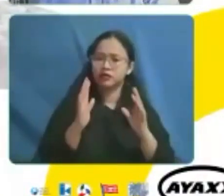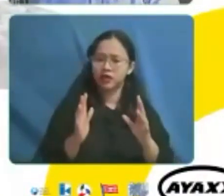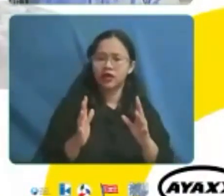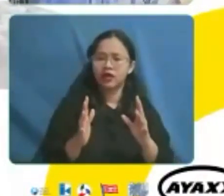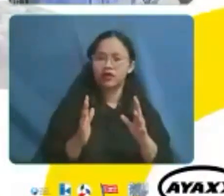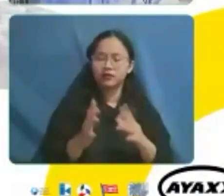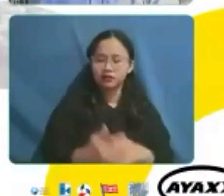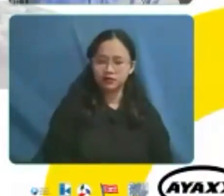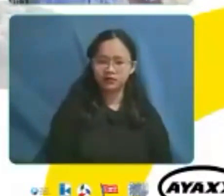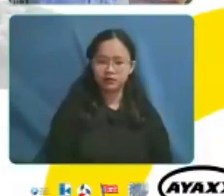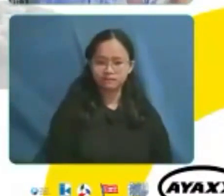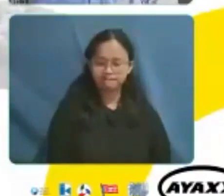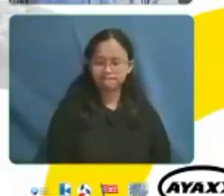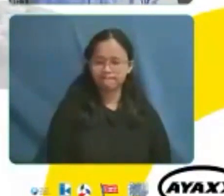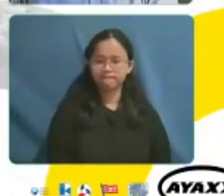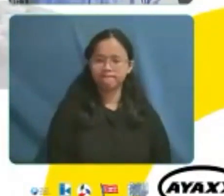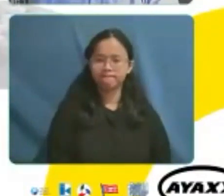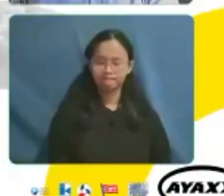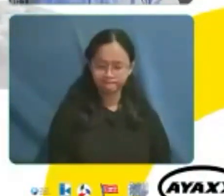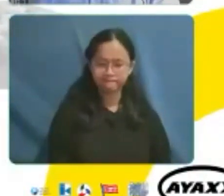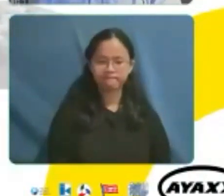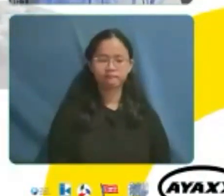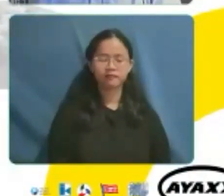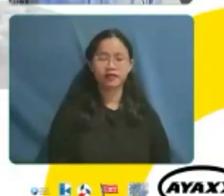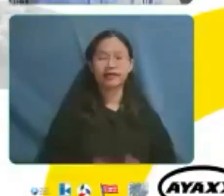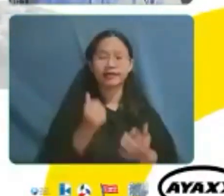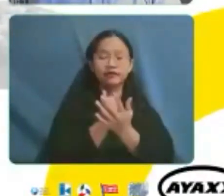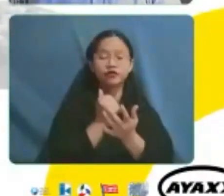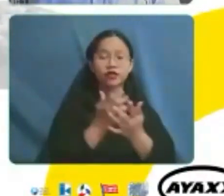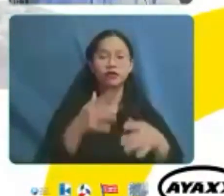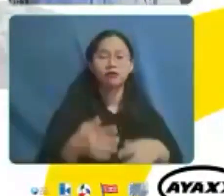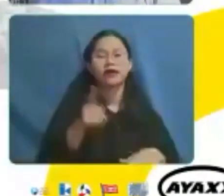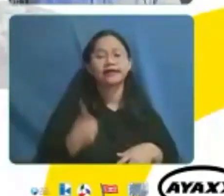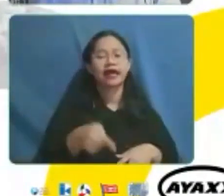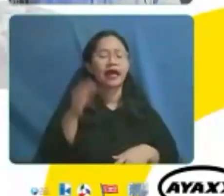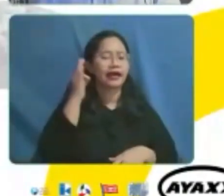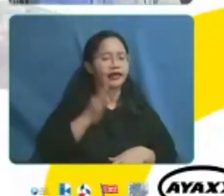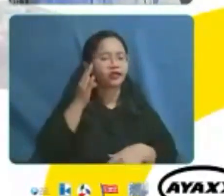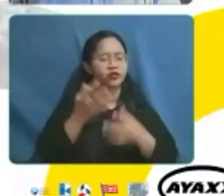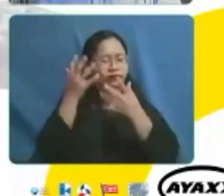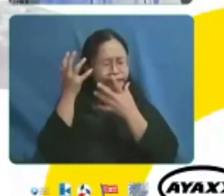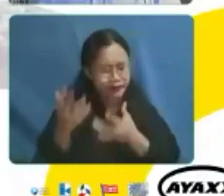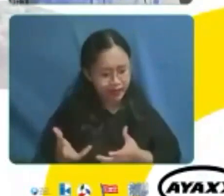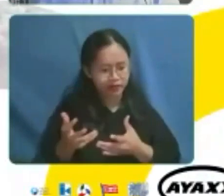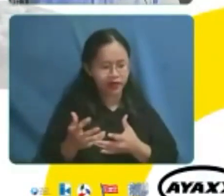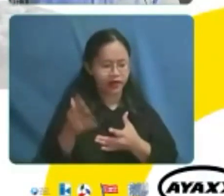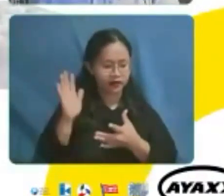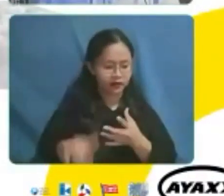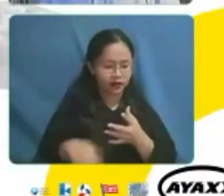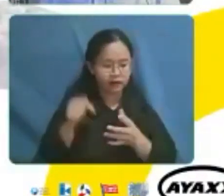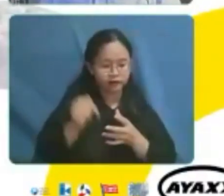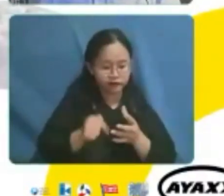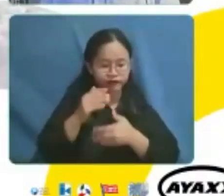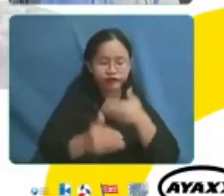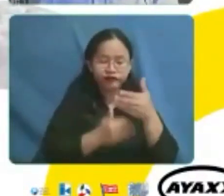factor and we need to do something about it. And what we need to do is easy. We need to stop